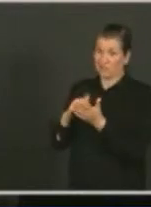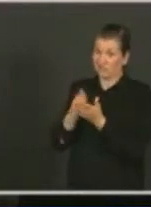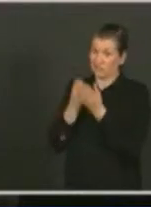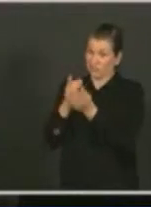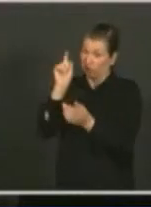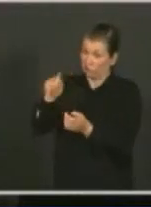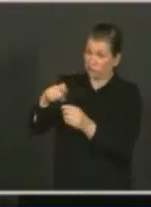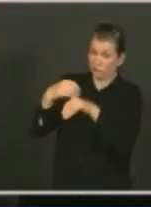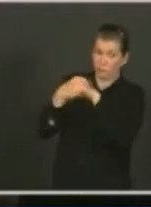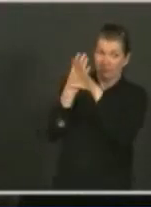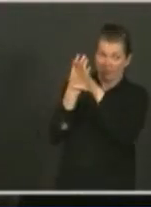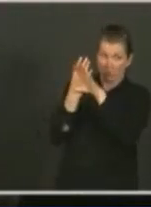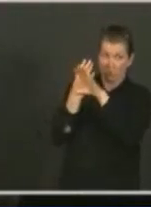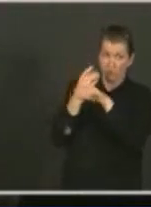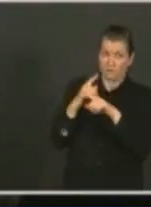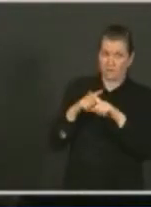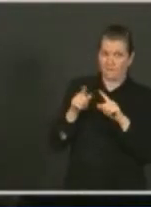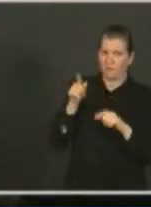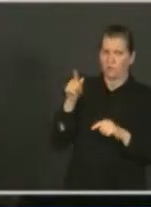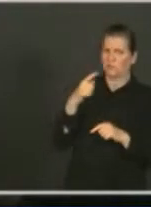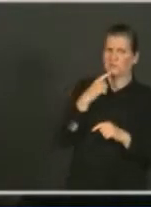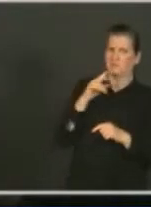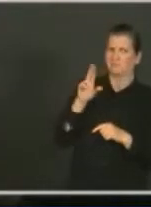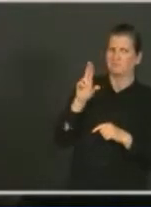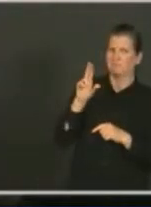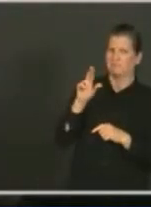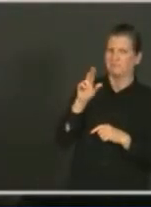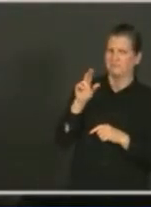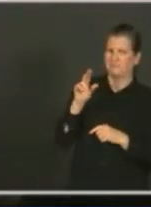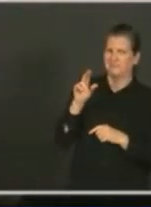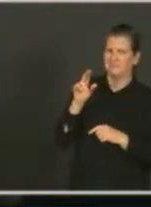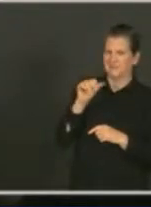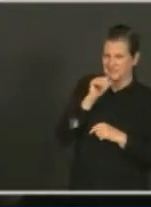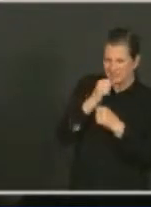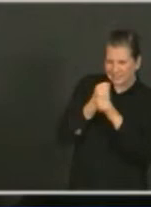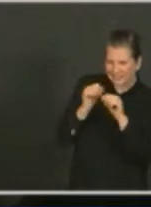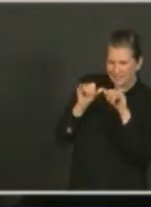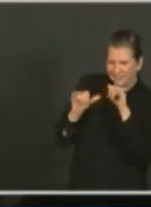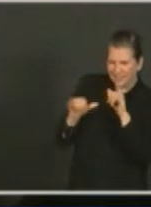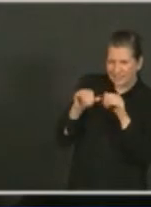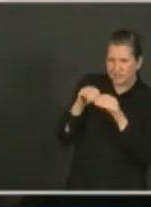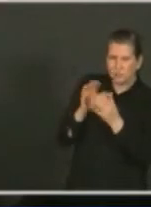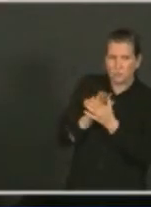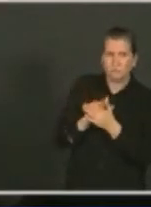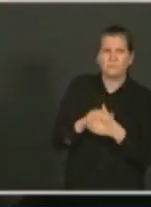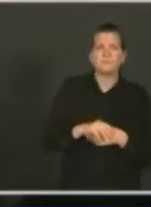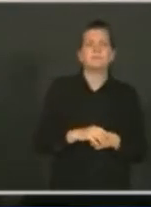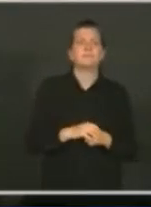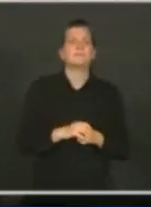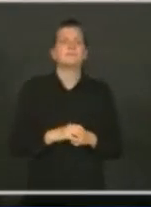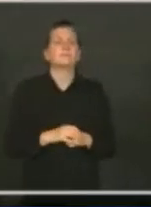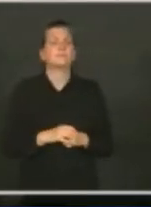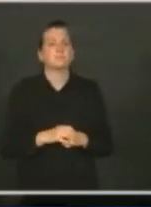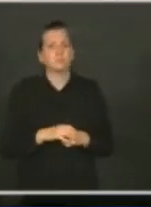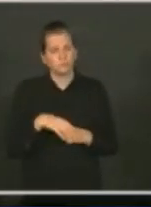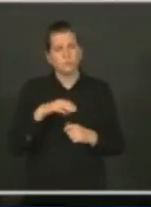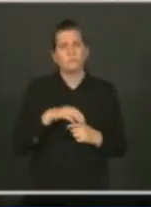kids in school as well? I may put you on the spot since we were chatting about this, so I'll give you a minute to think.